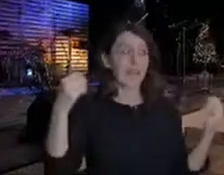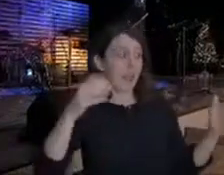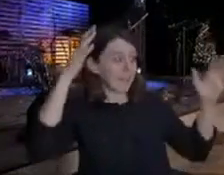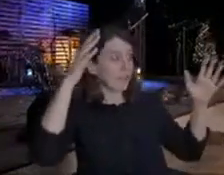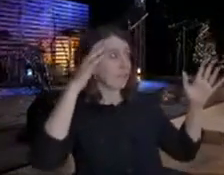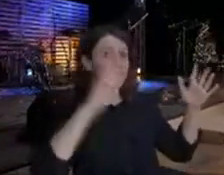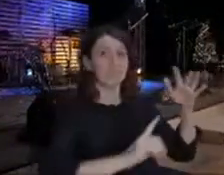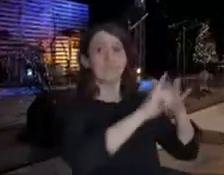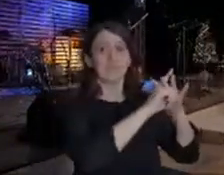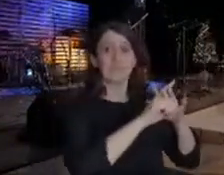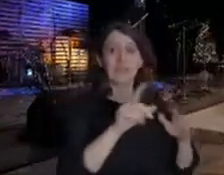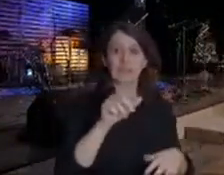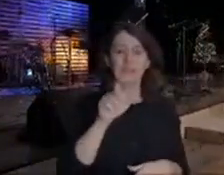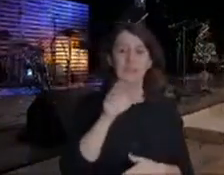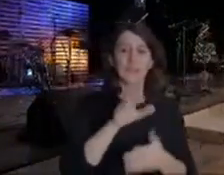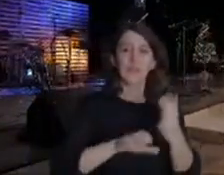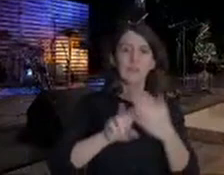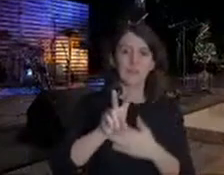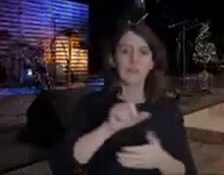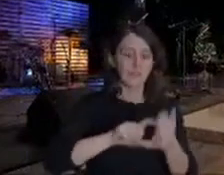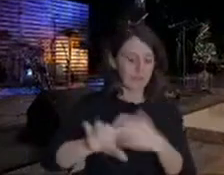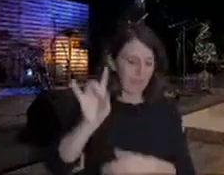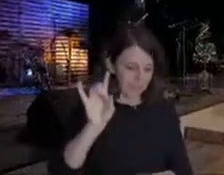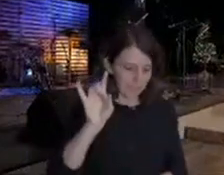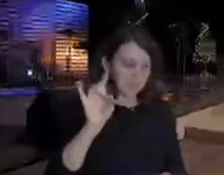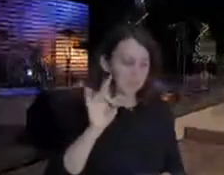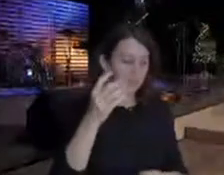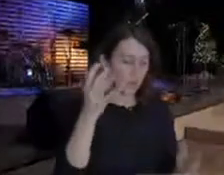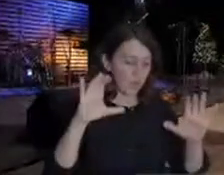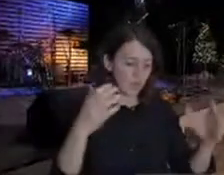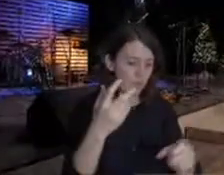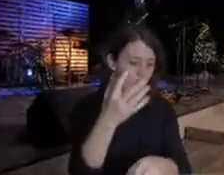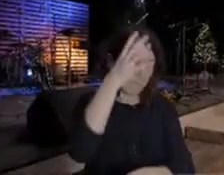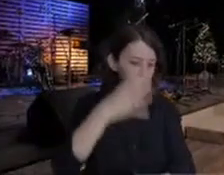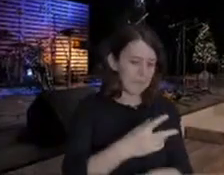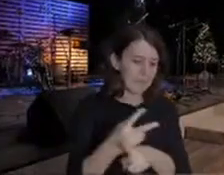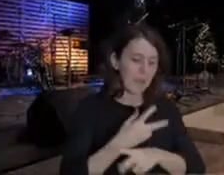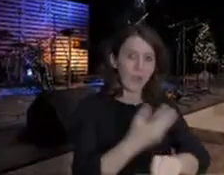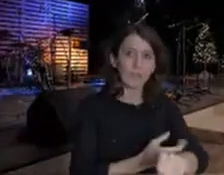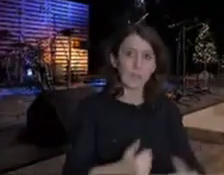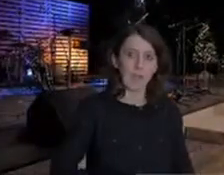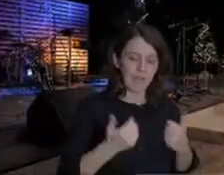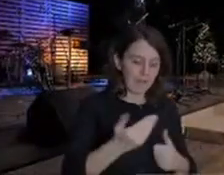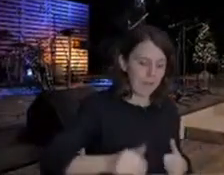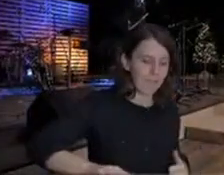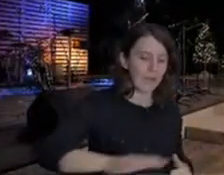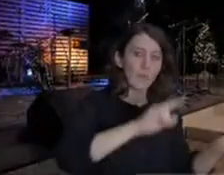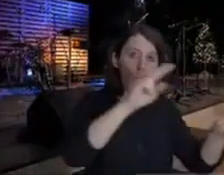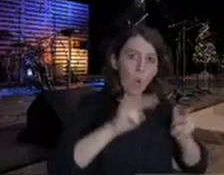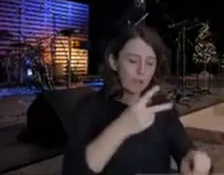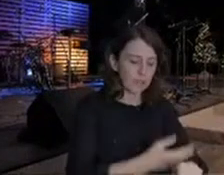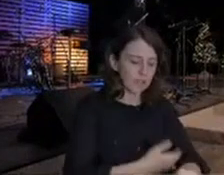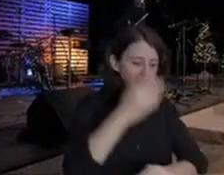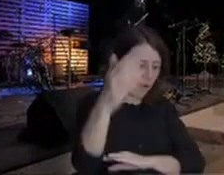appear to them, and in Luke chapter 2, starting at verse 8, we read this, and there were shepherds living out in the fields nearby, keeping watch over